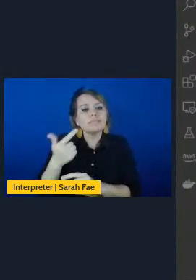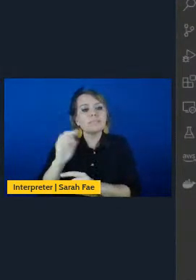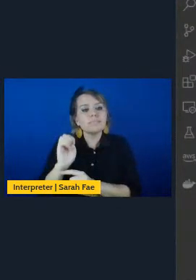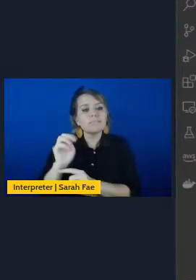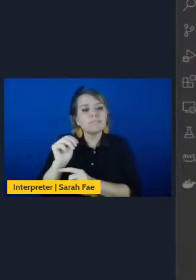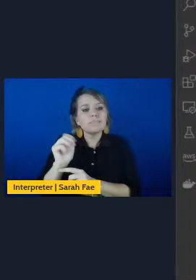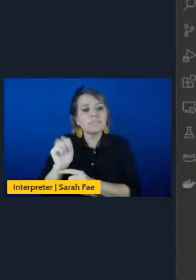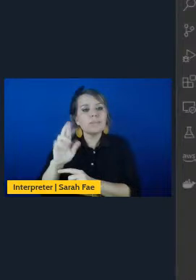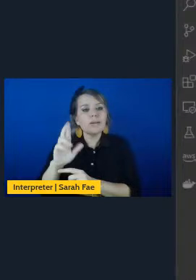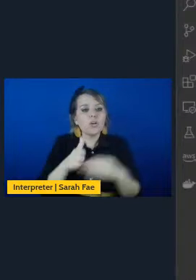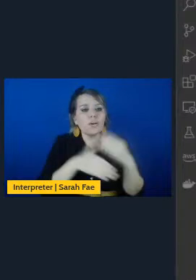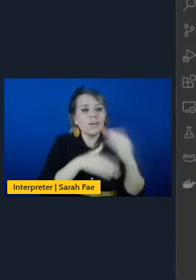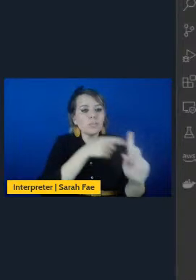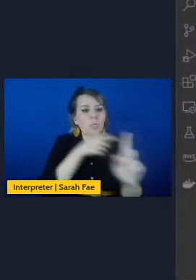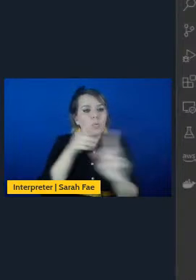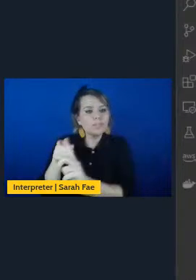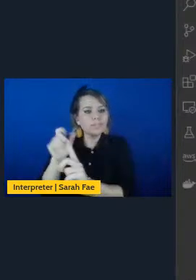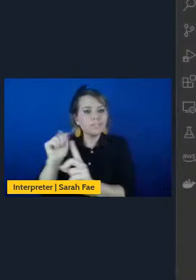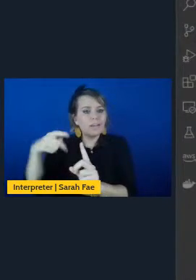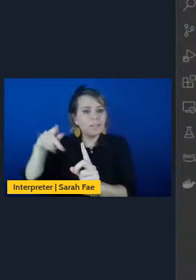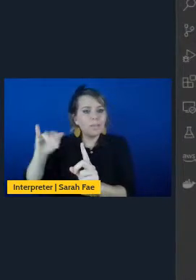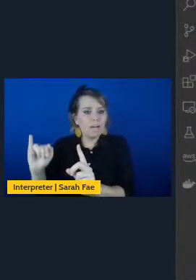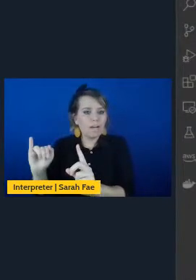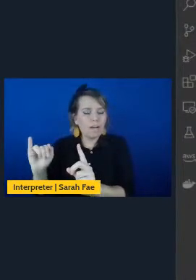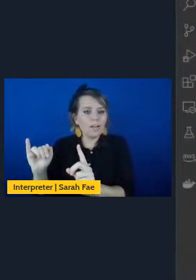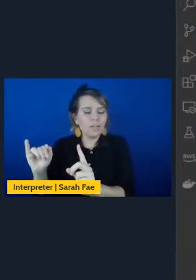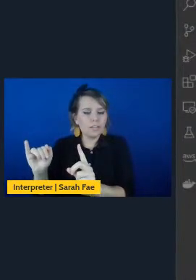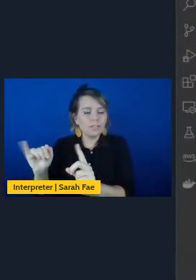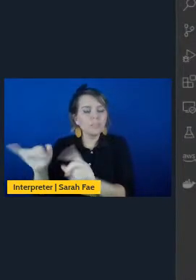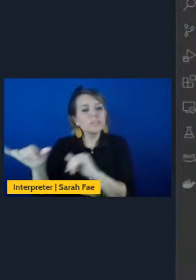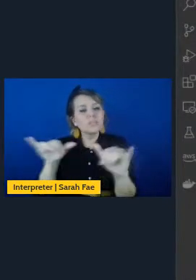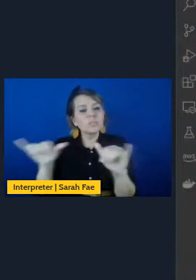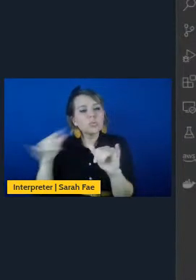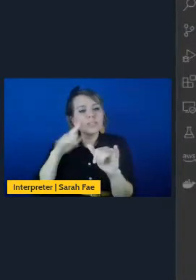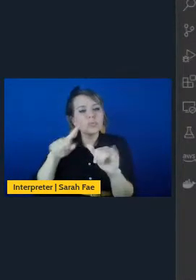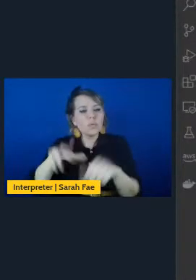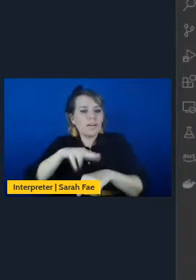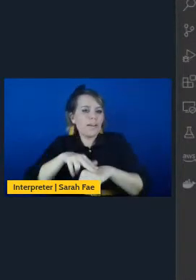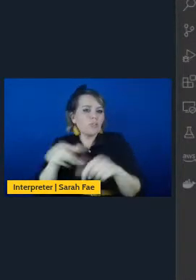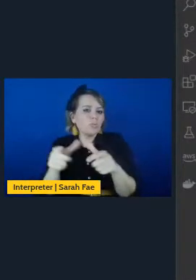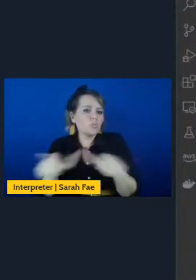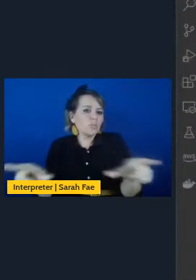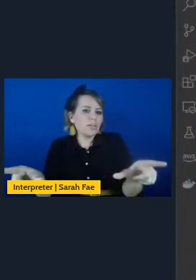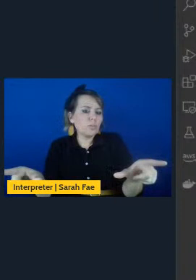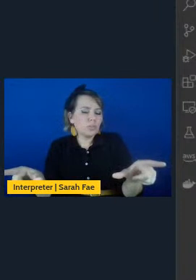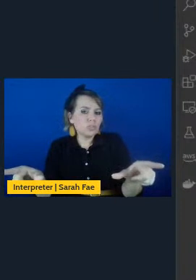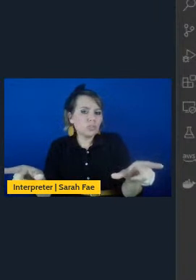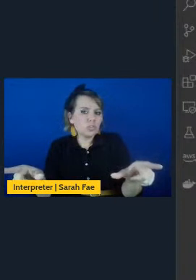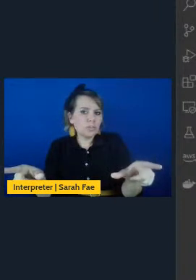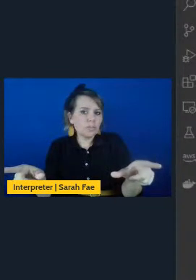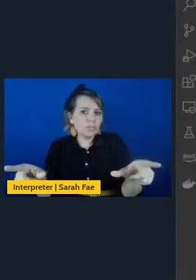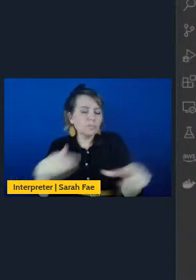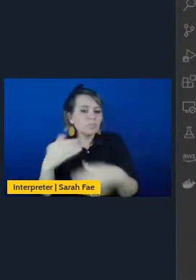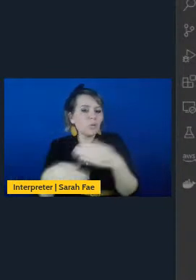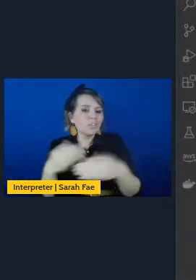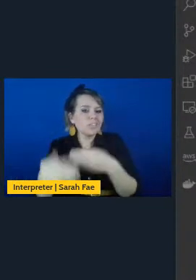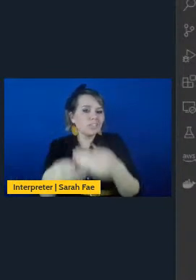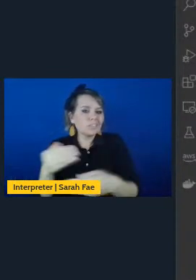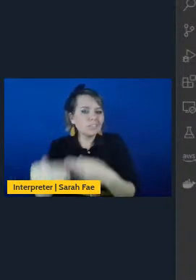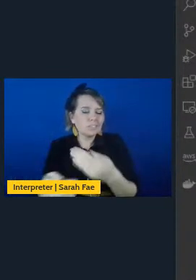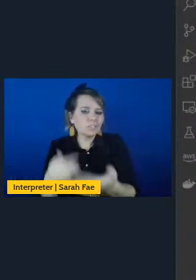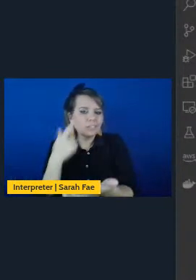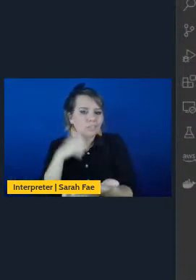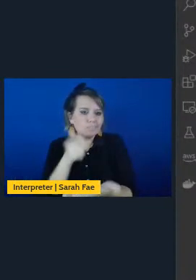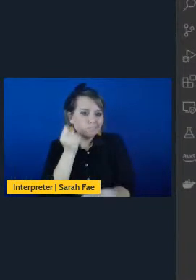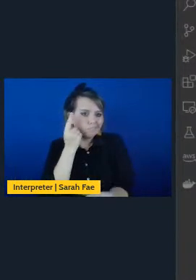endpoint API. Similarly, for the natural language processing for the